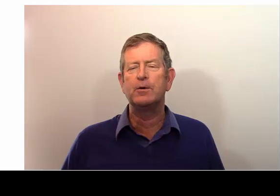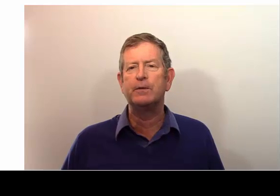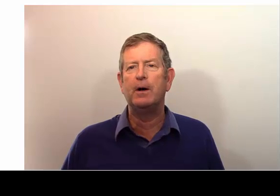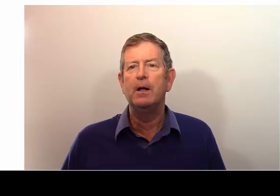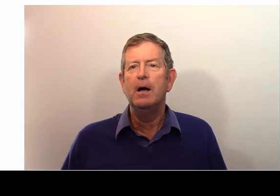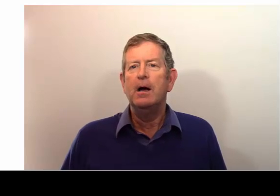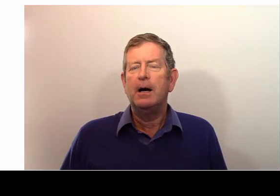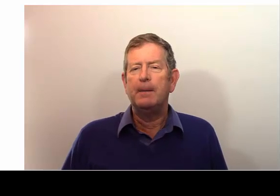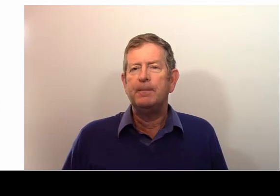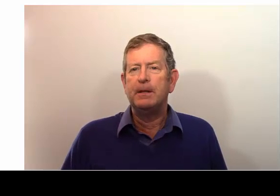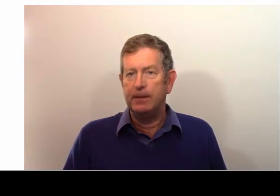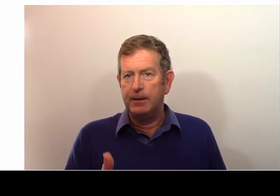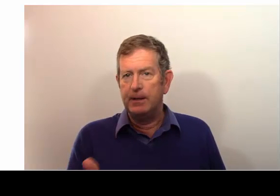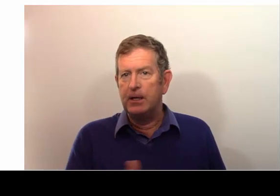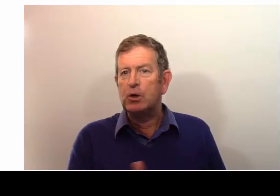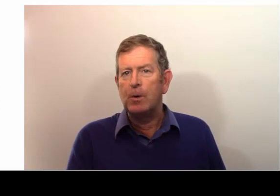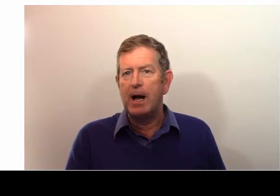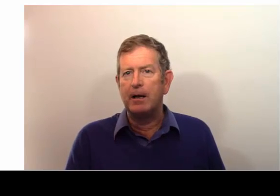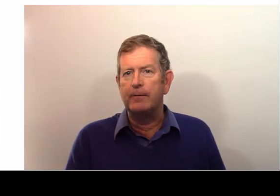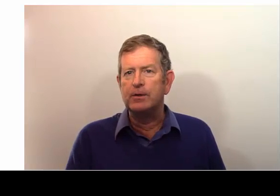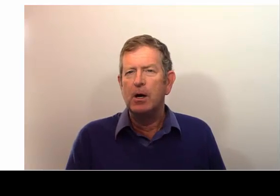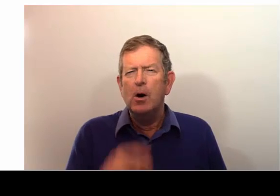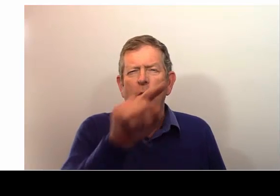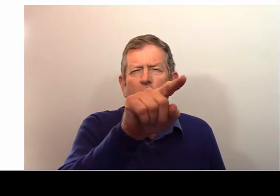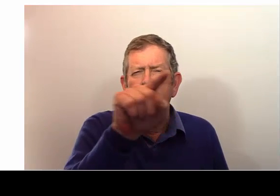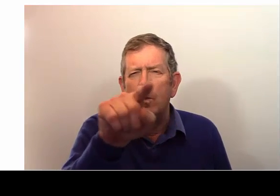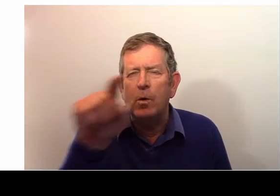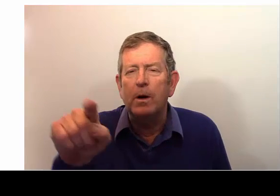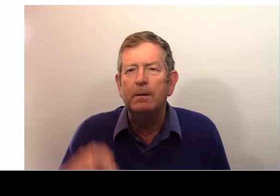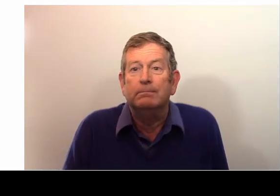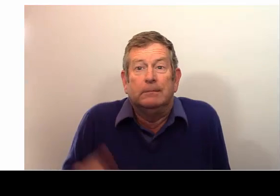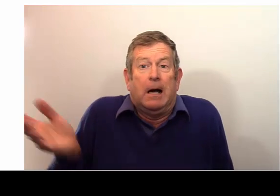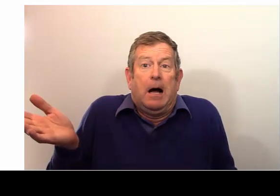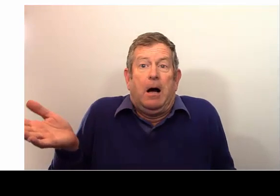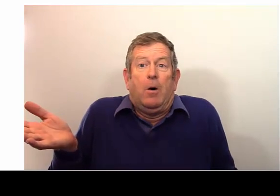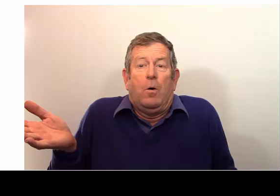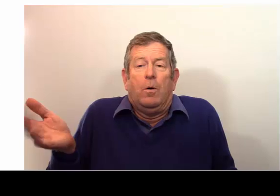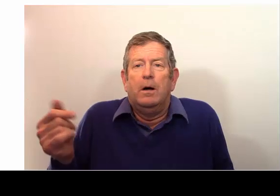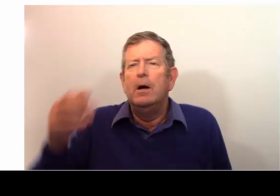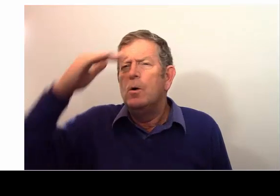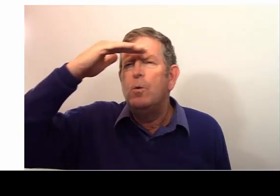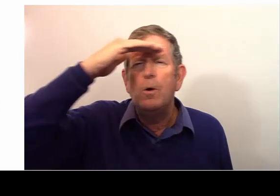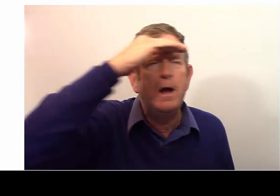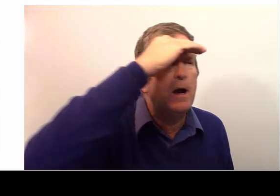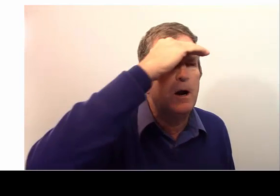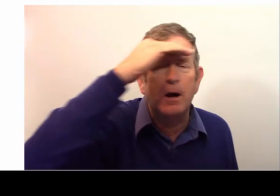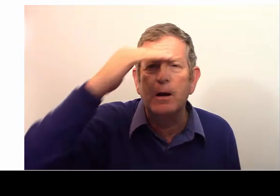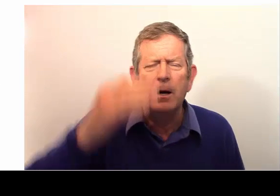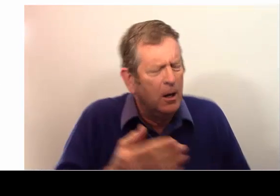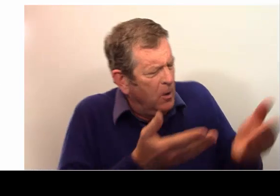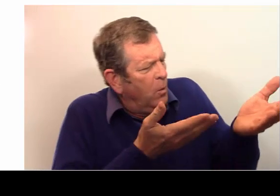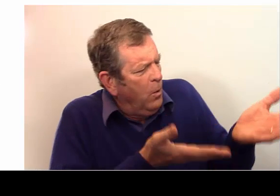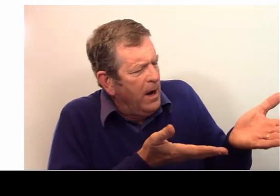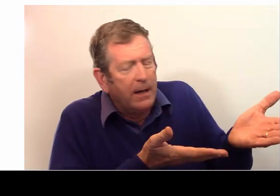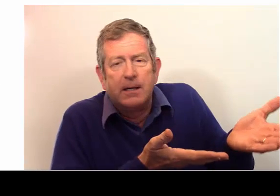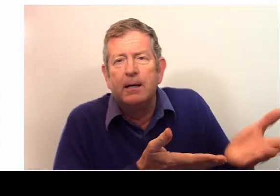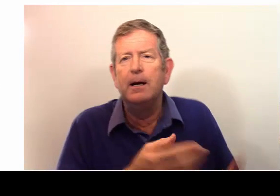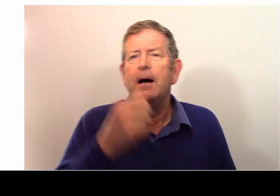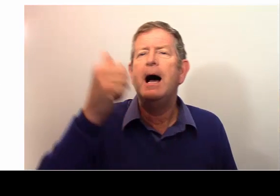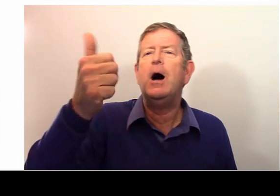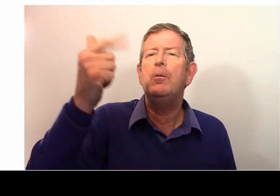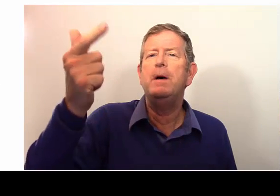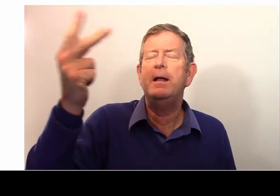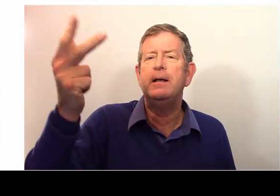about that first of all. The interrogatives: who, how, where,